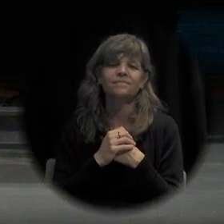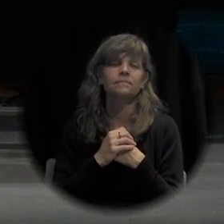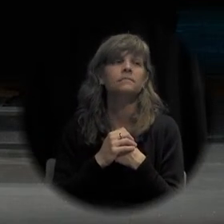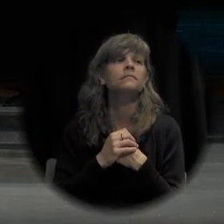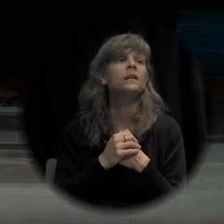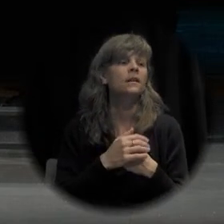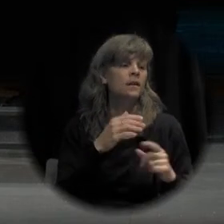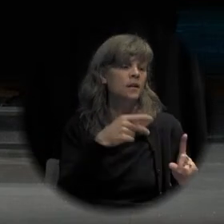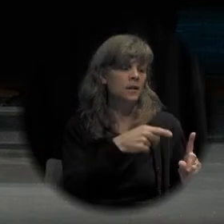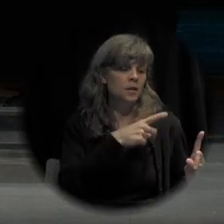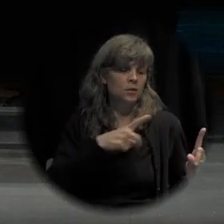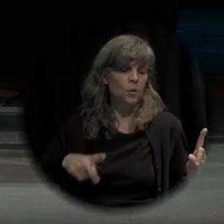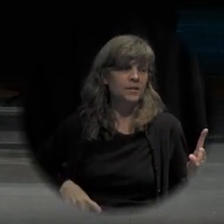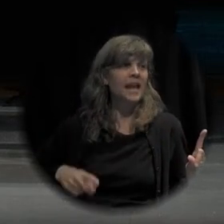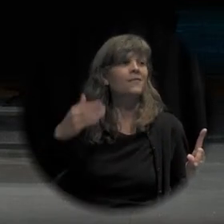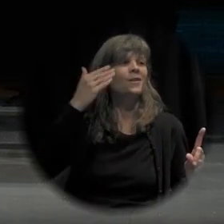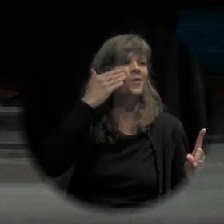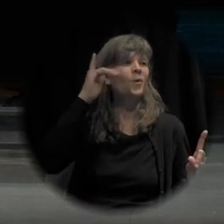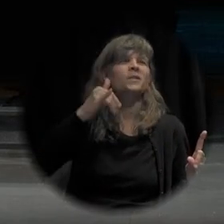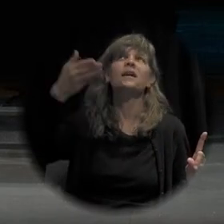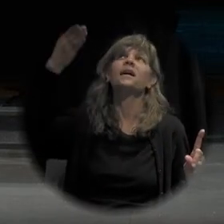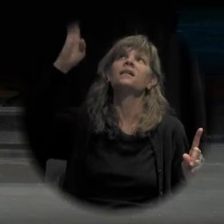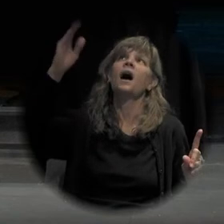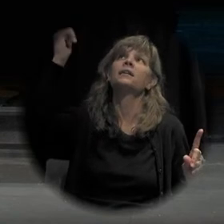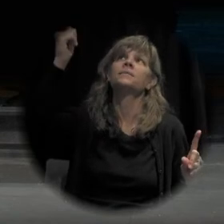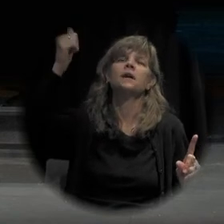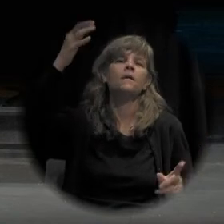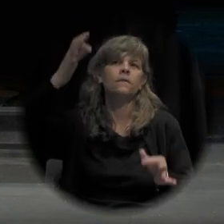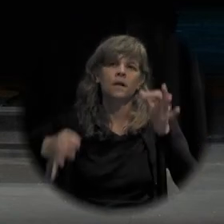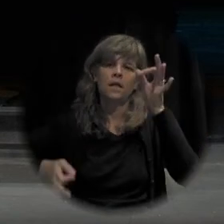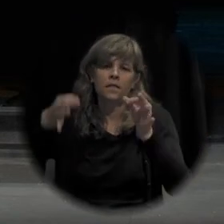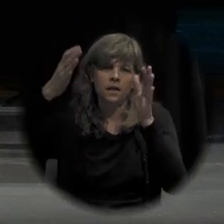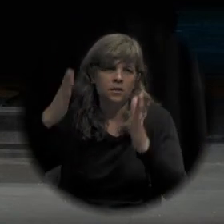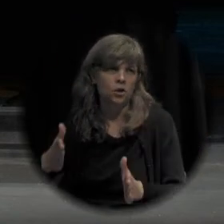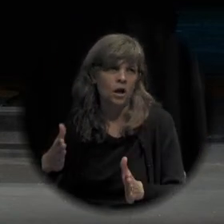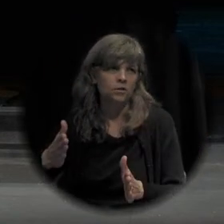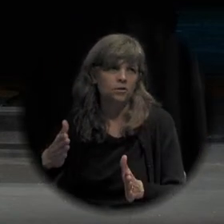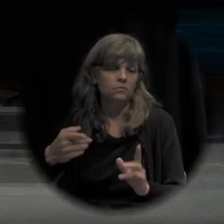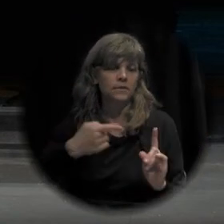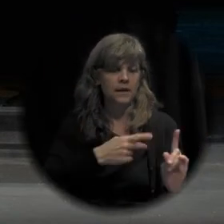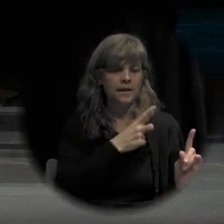judge. David is trusting God for his